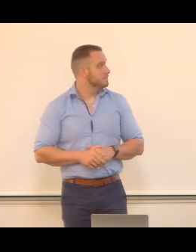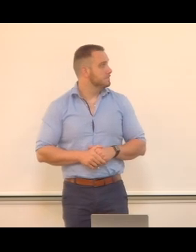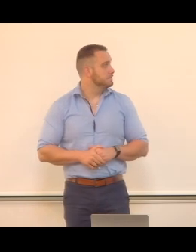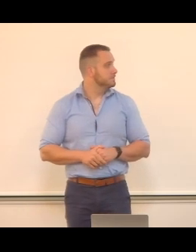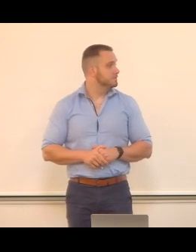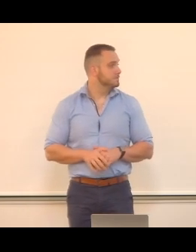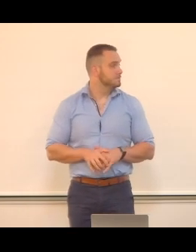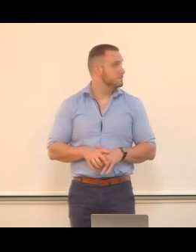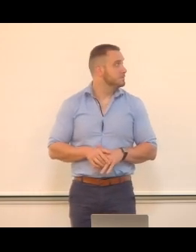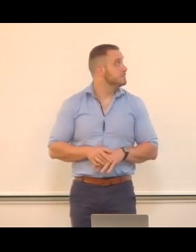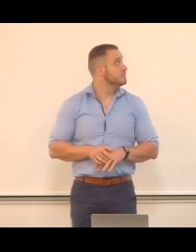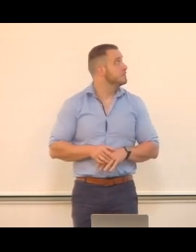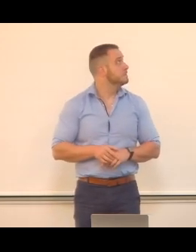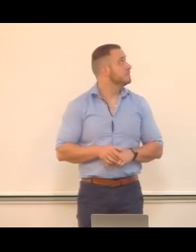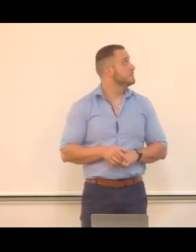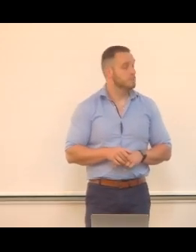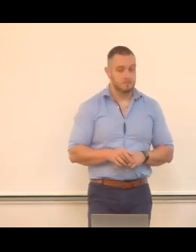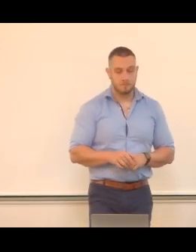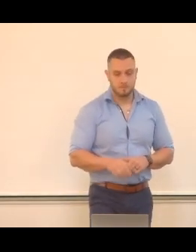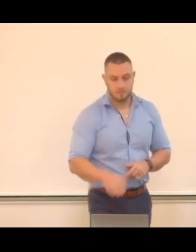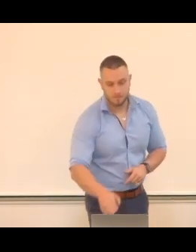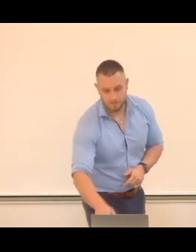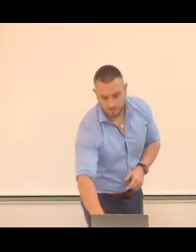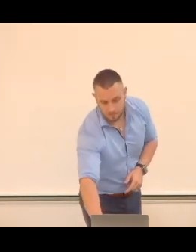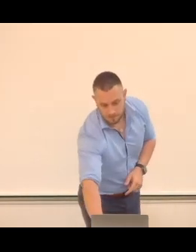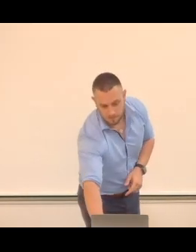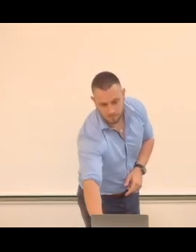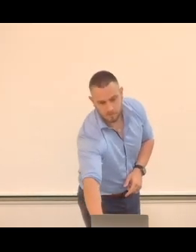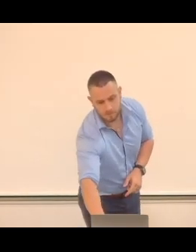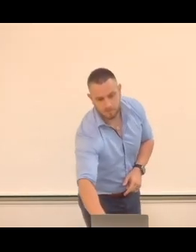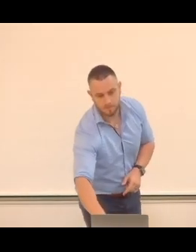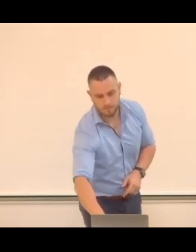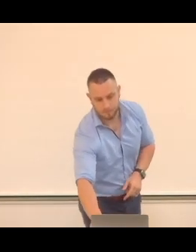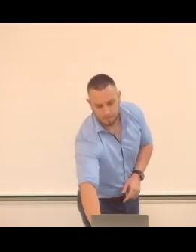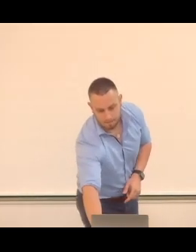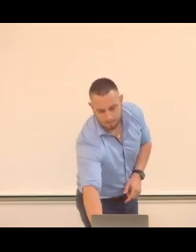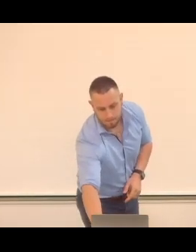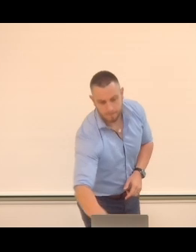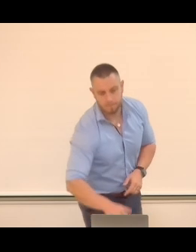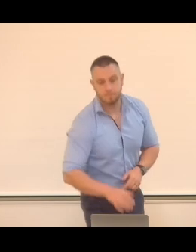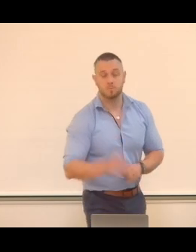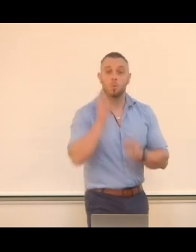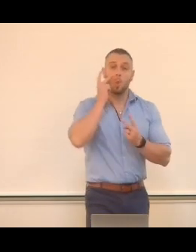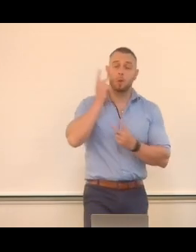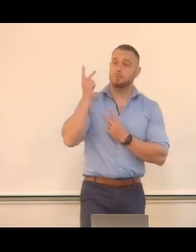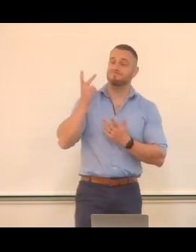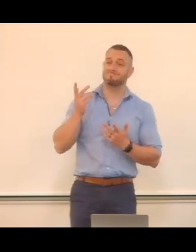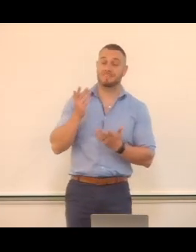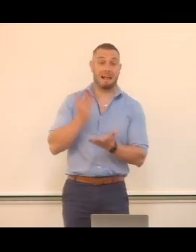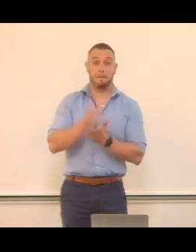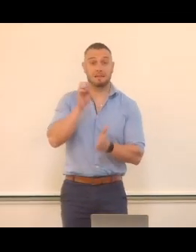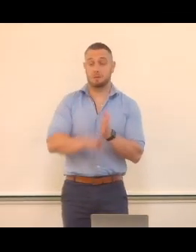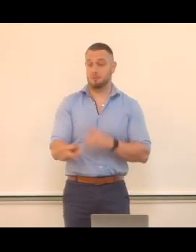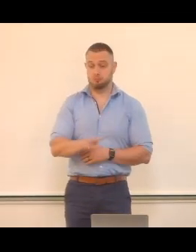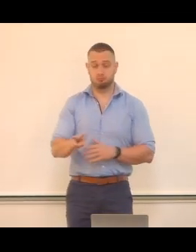So really very different. Looking back, it's a great experience in both places. They just have different purposes, different